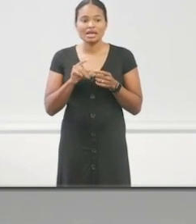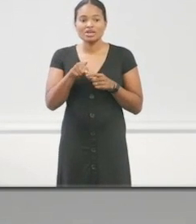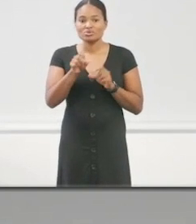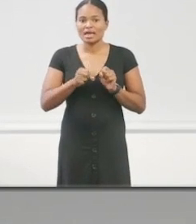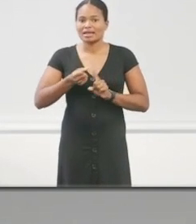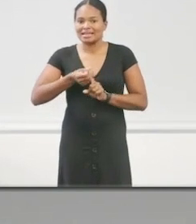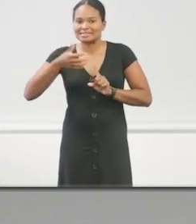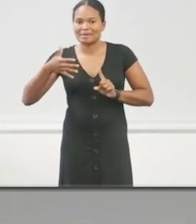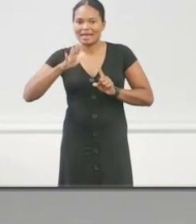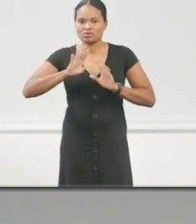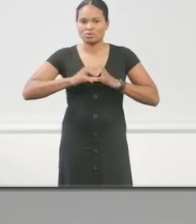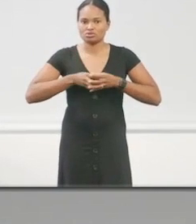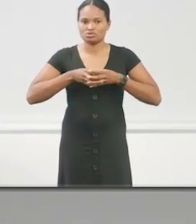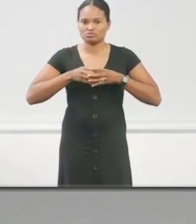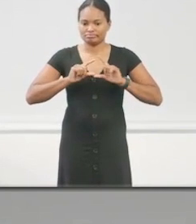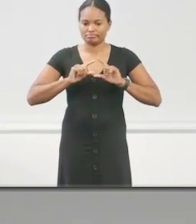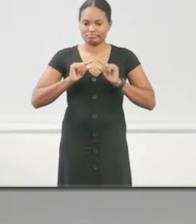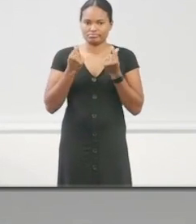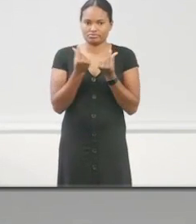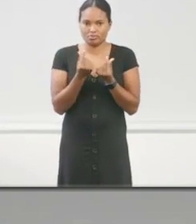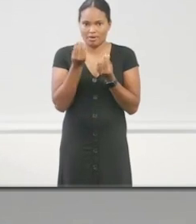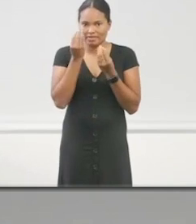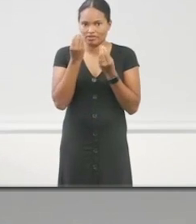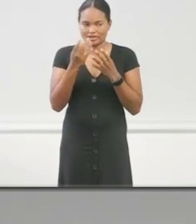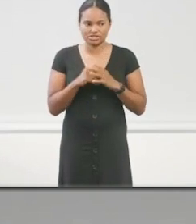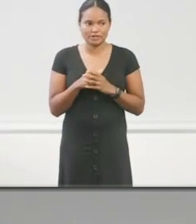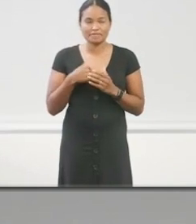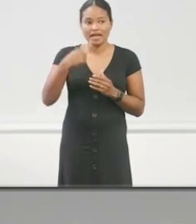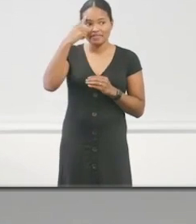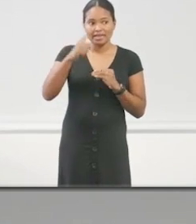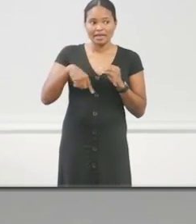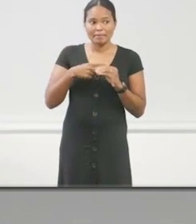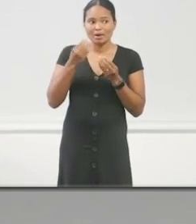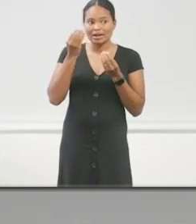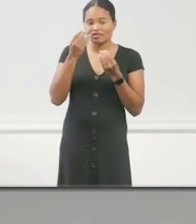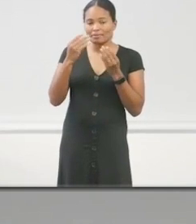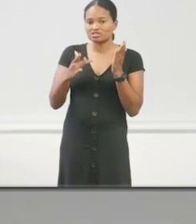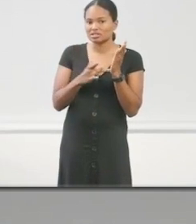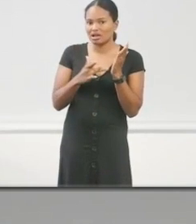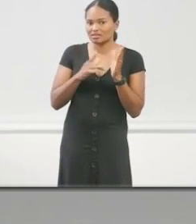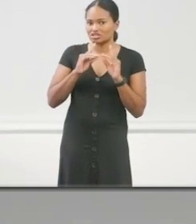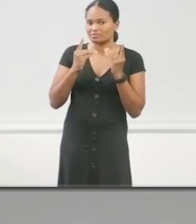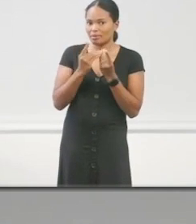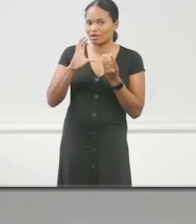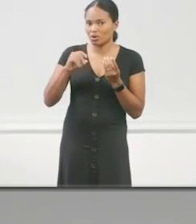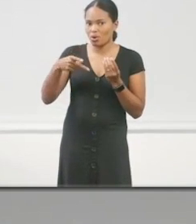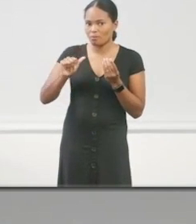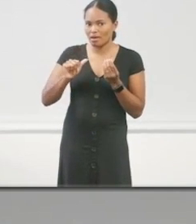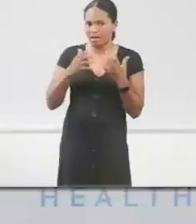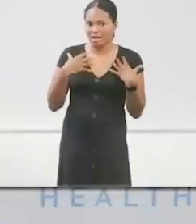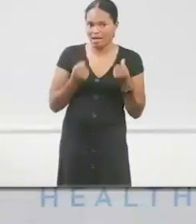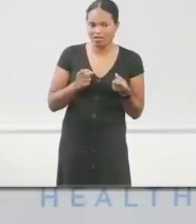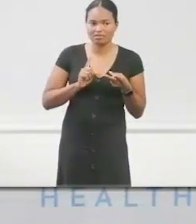thinking about our information technology department at Copa Health. Todd Godomsky, I think, is here, Dan